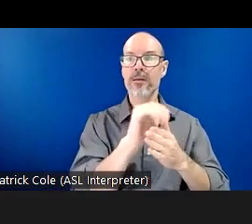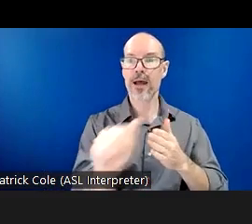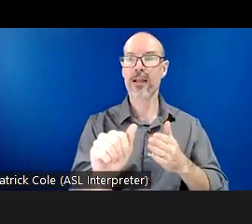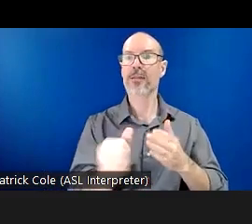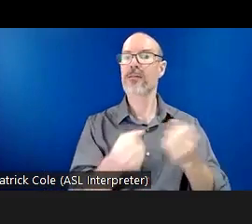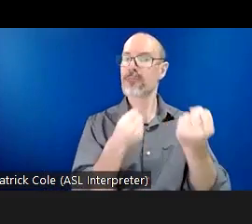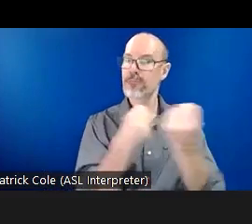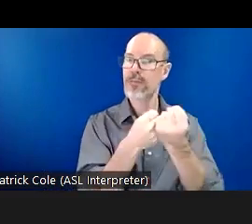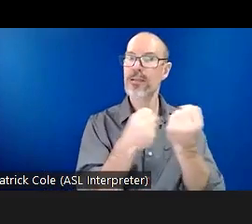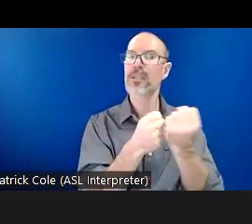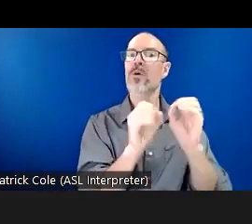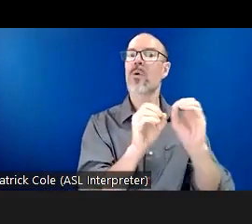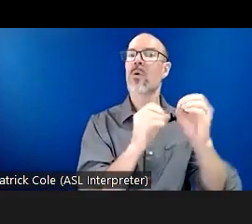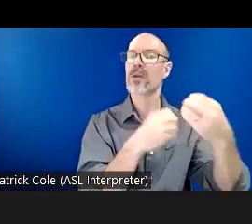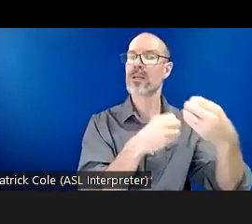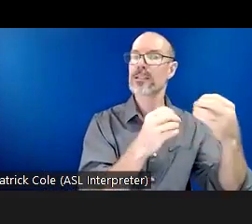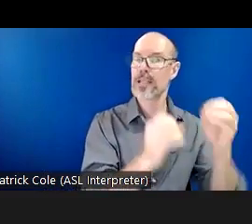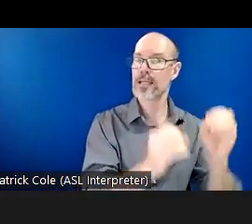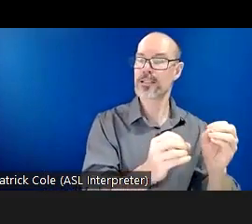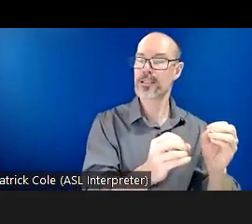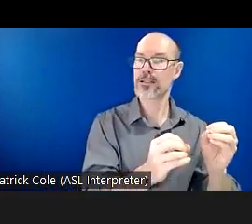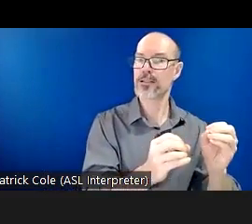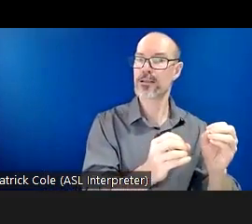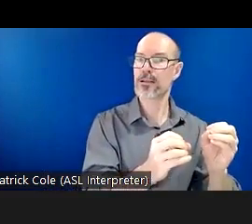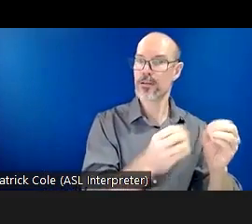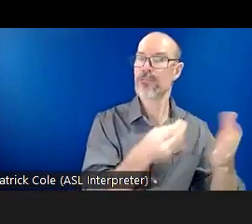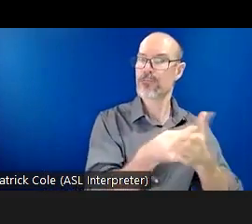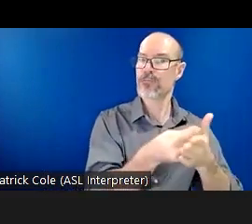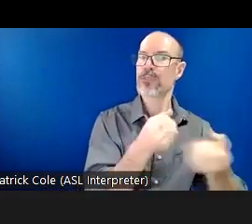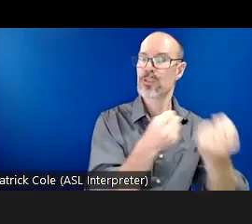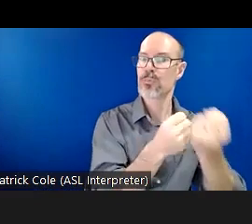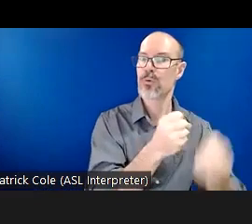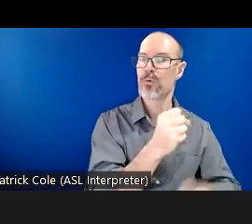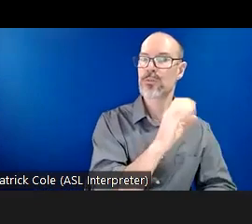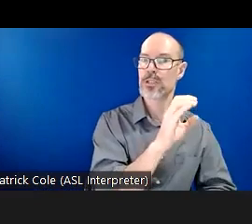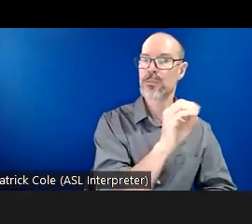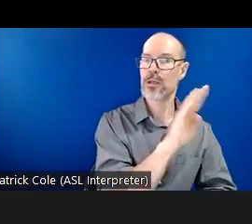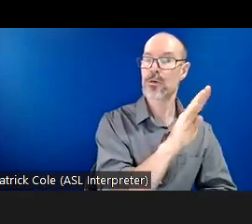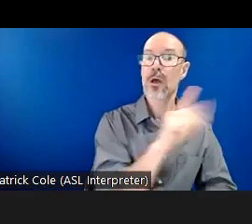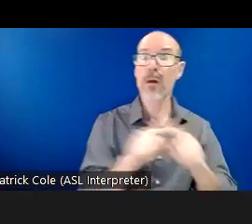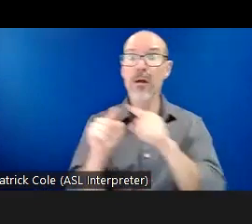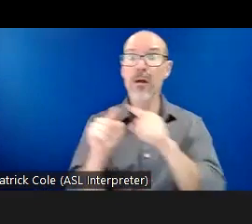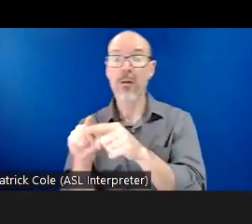The Region 1, New England, that has had to be rebid. And a number of